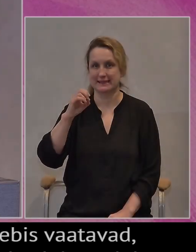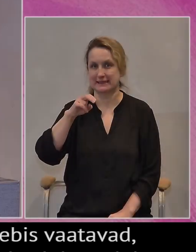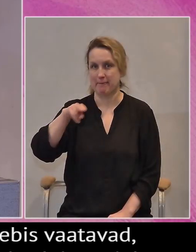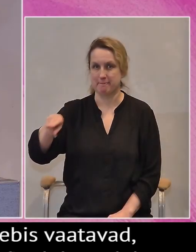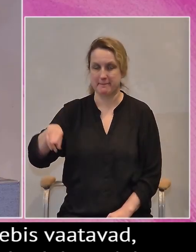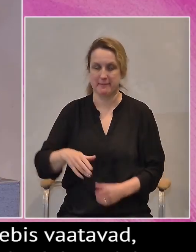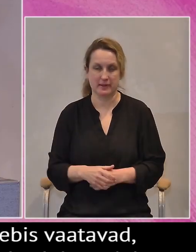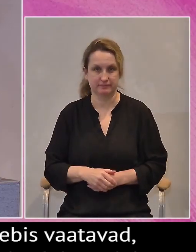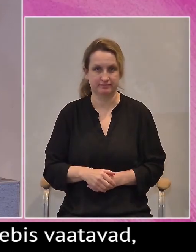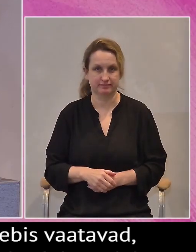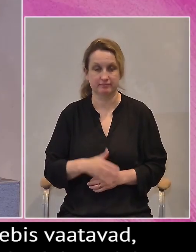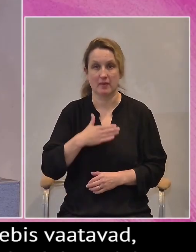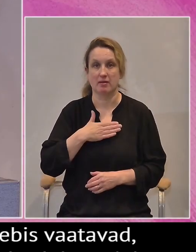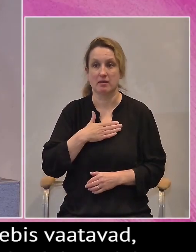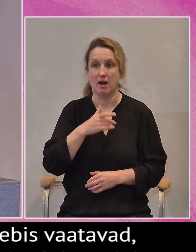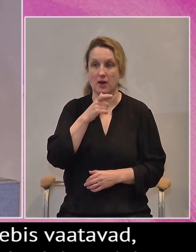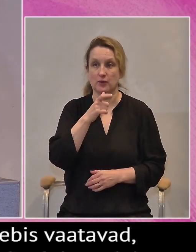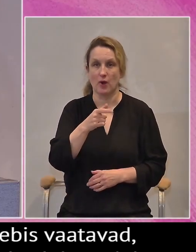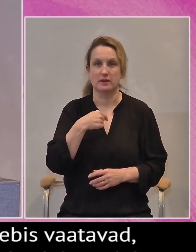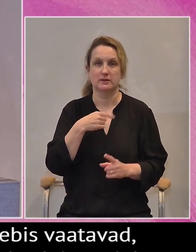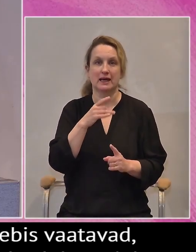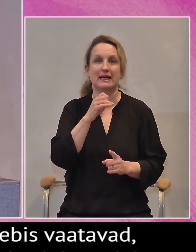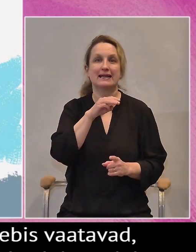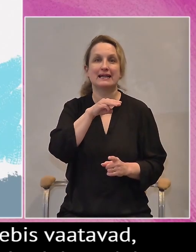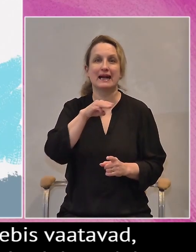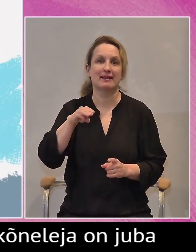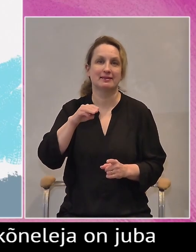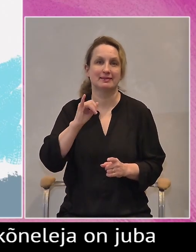Afternoon, I'm Müürsepp, the Association of